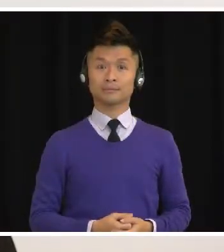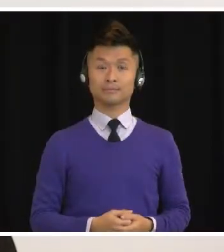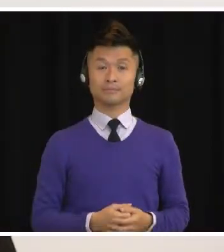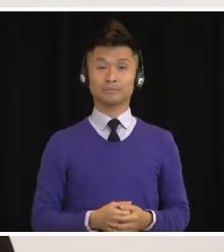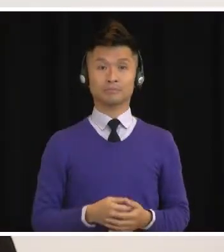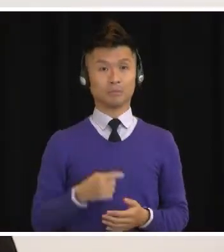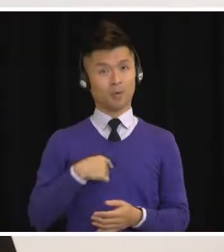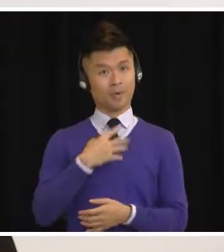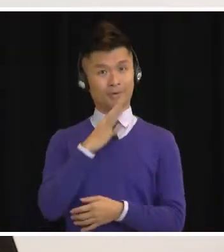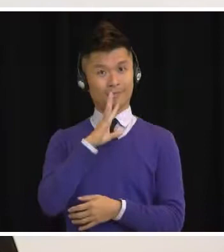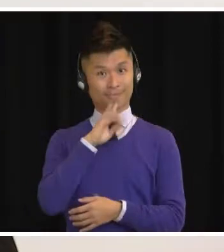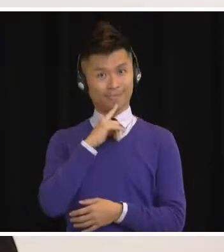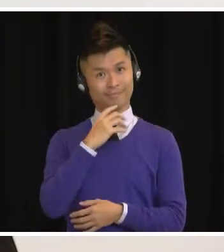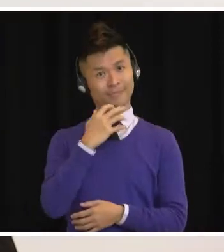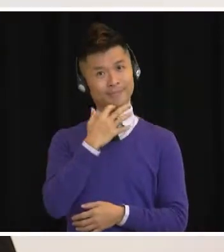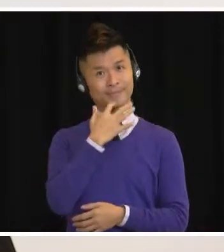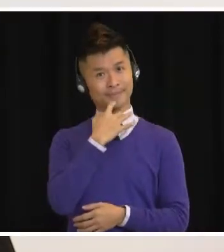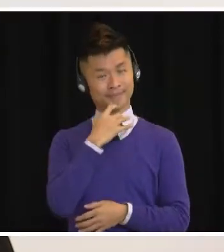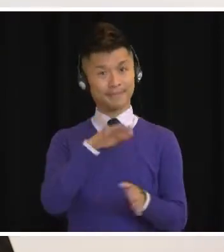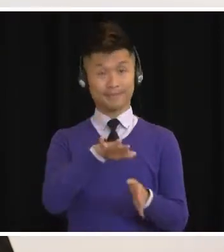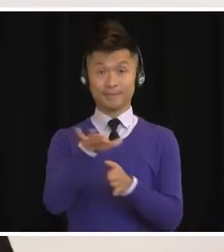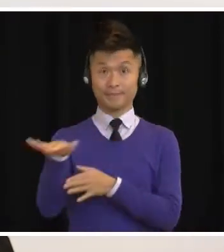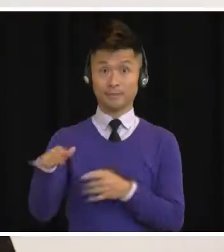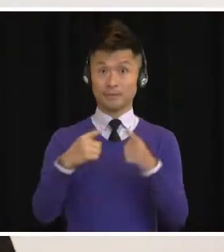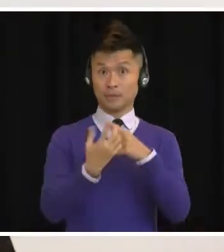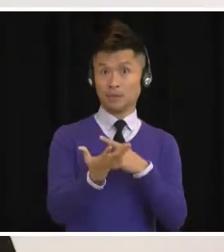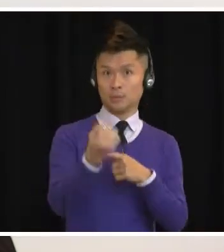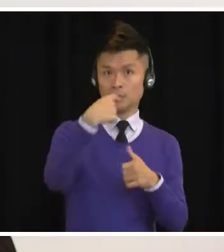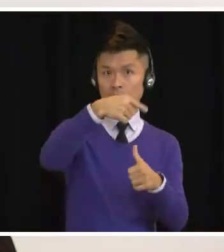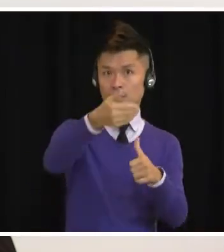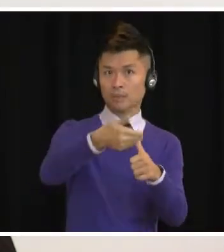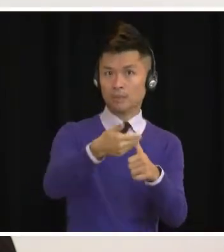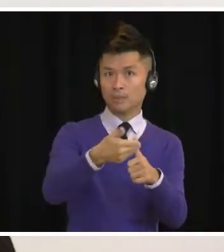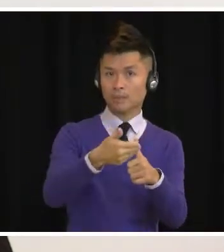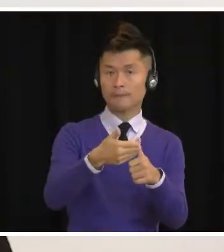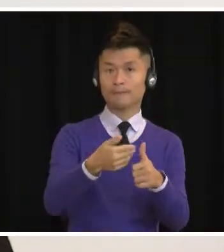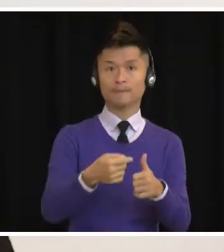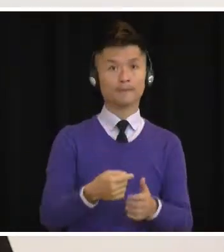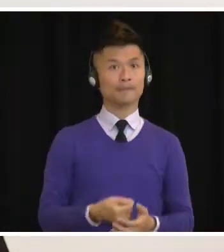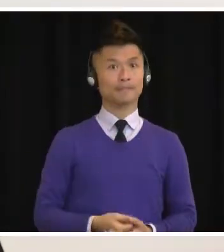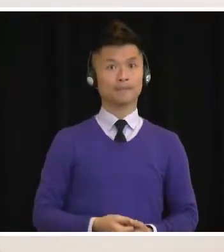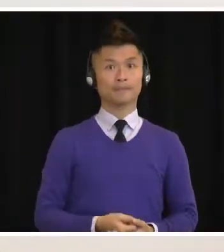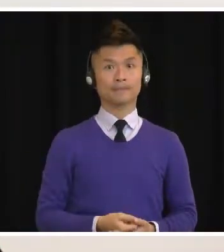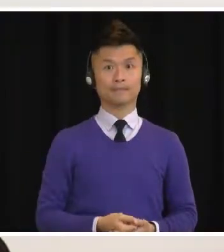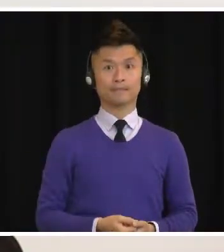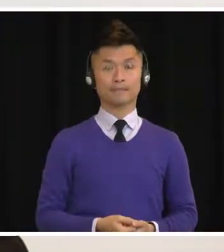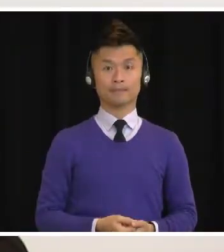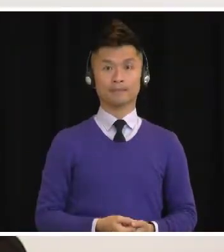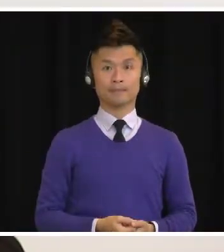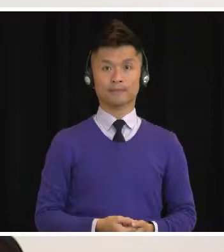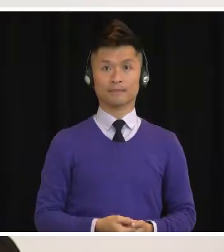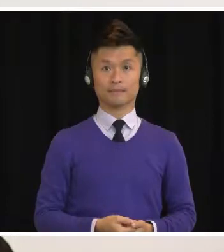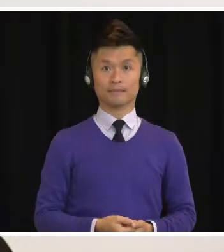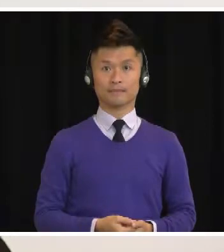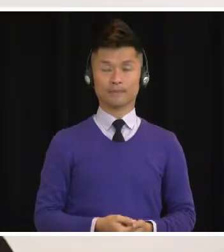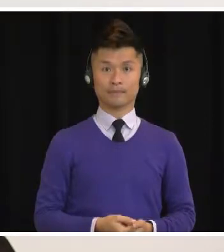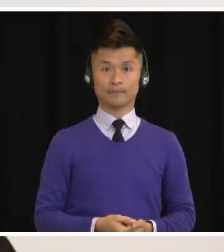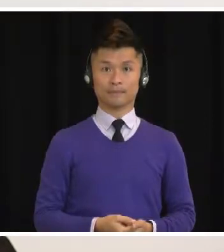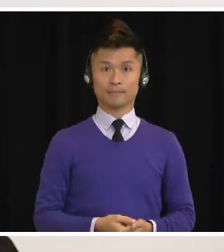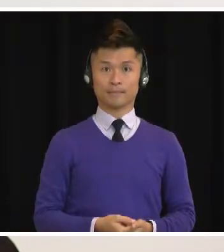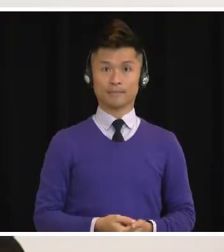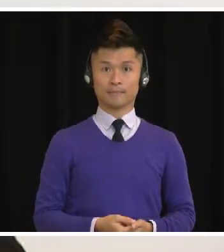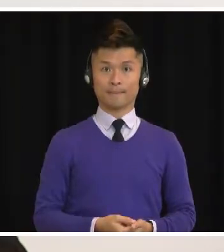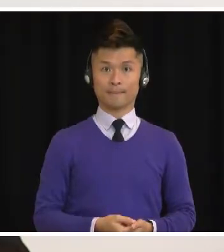about human rights education. You're speaking about human rights and that it enters